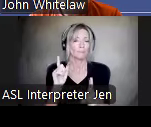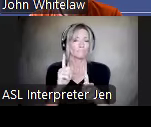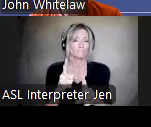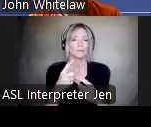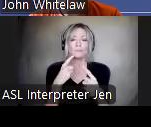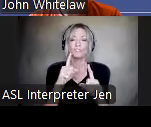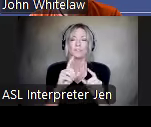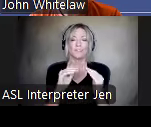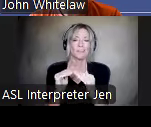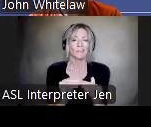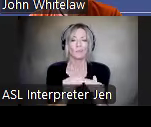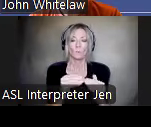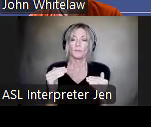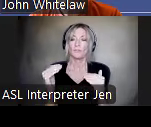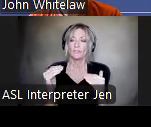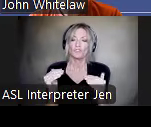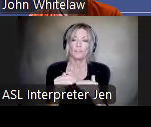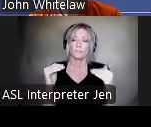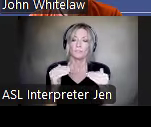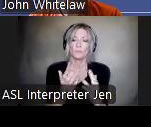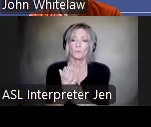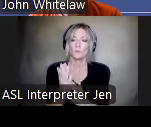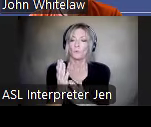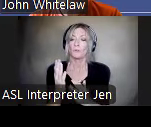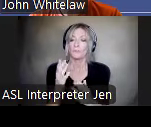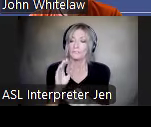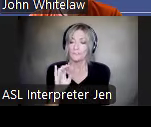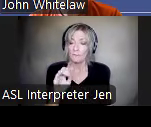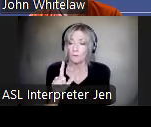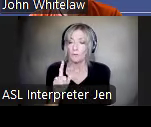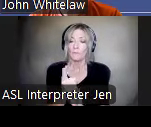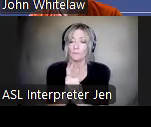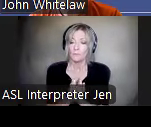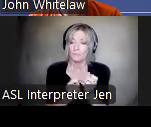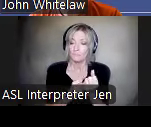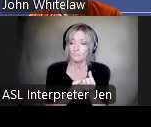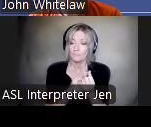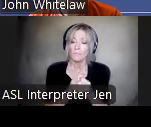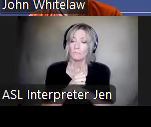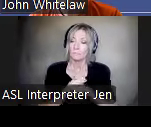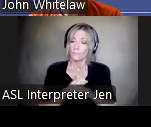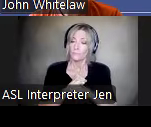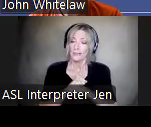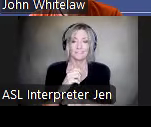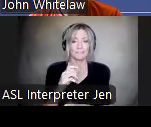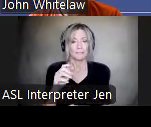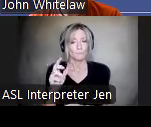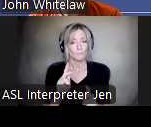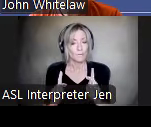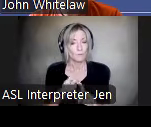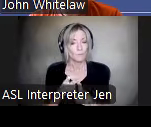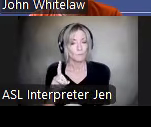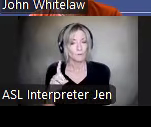through creative and persistent civil legal advocacy that protects Delawareans' most fundamental rights